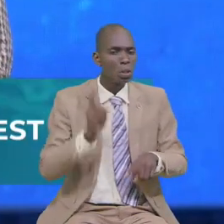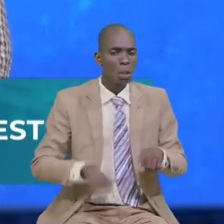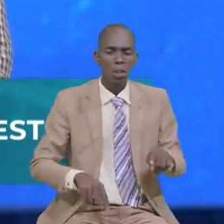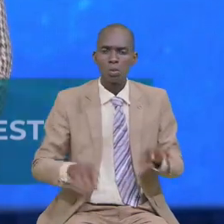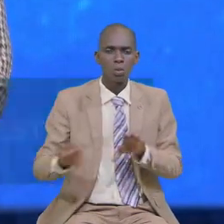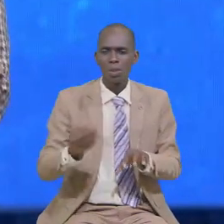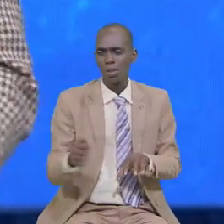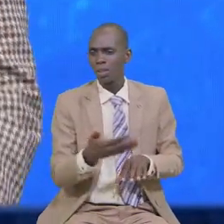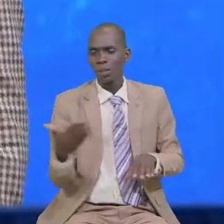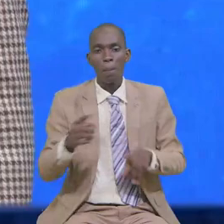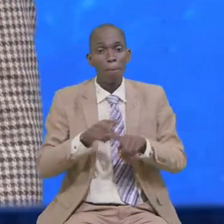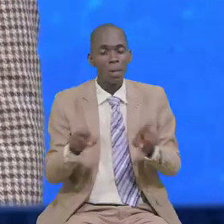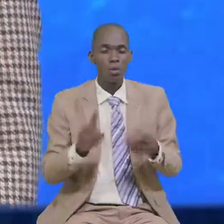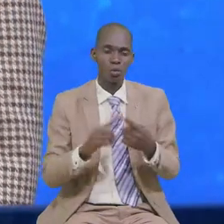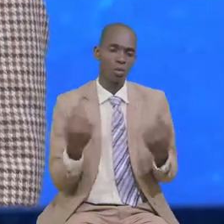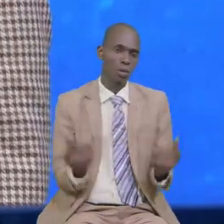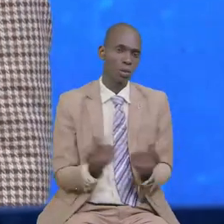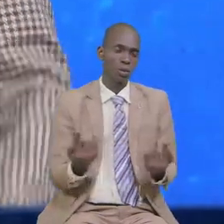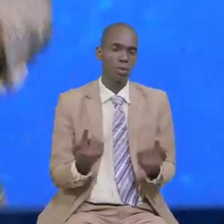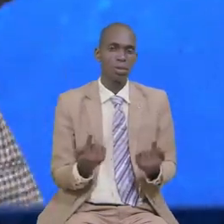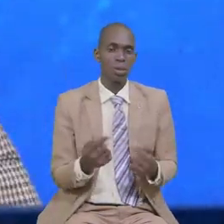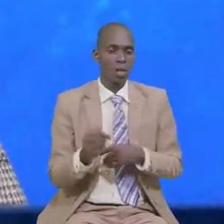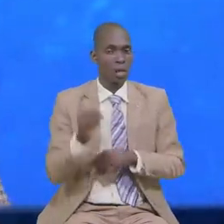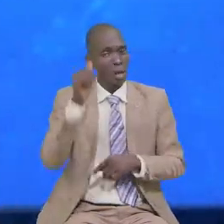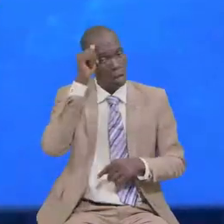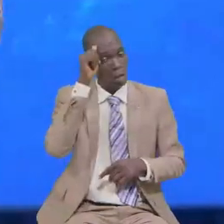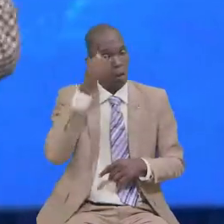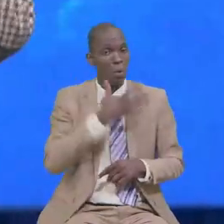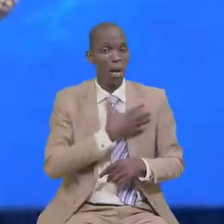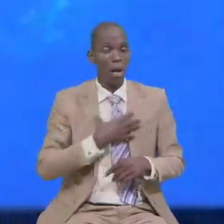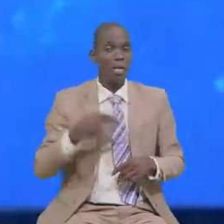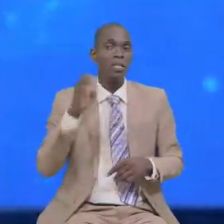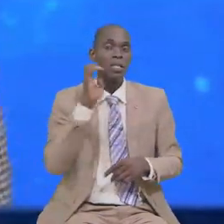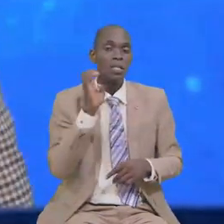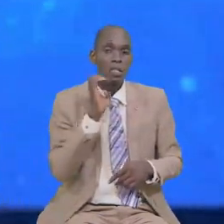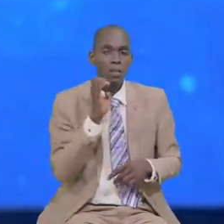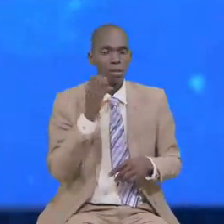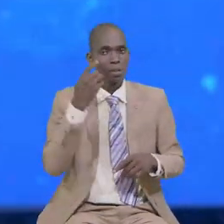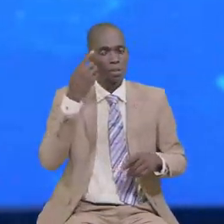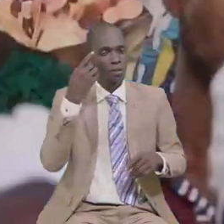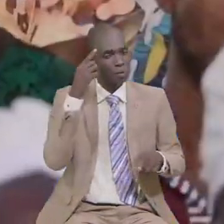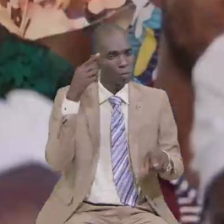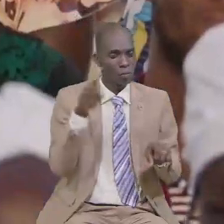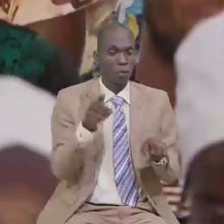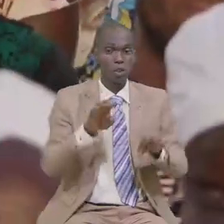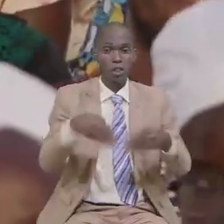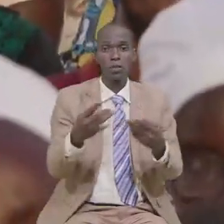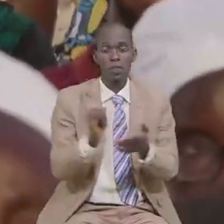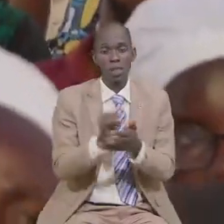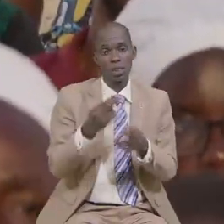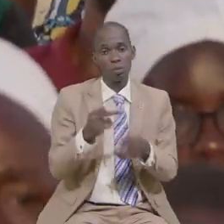the name. Adam and Eve conferred that name on you.